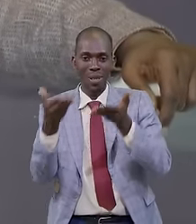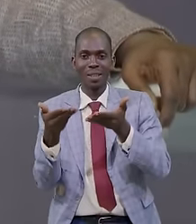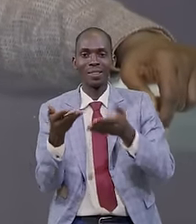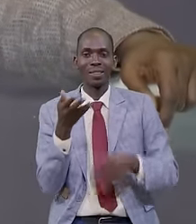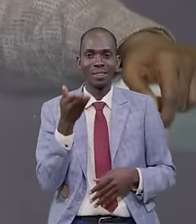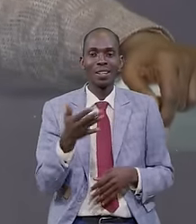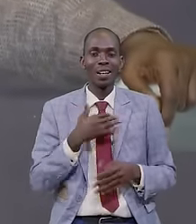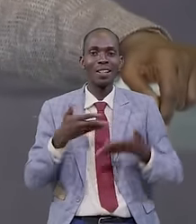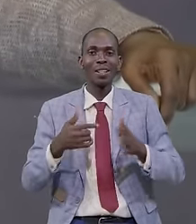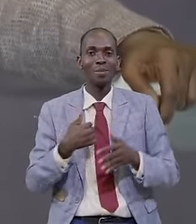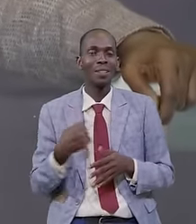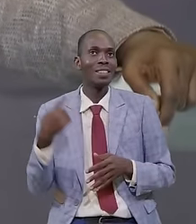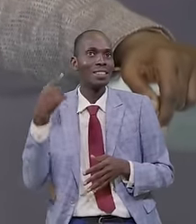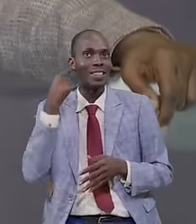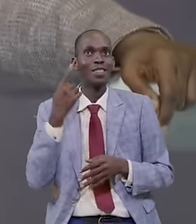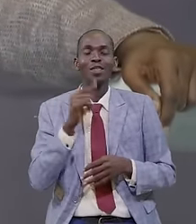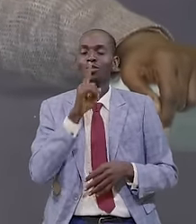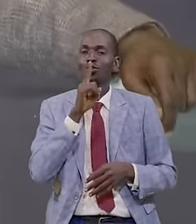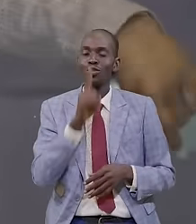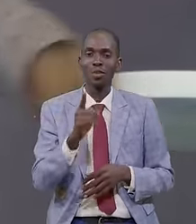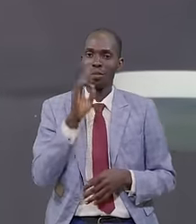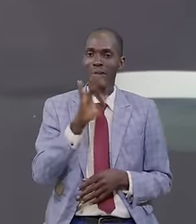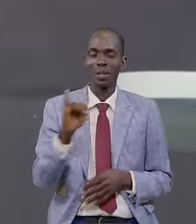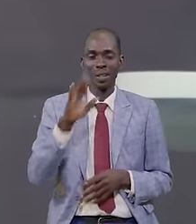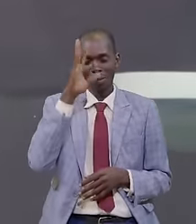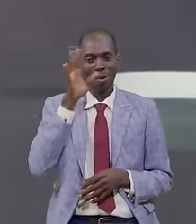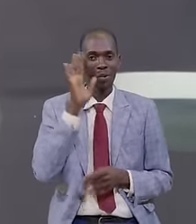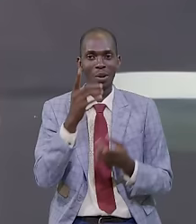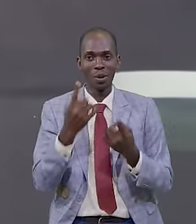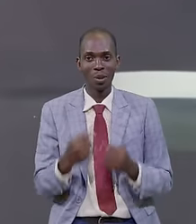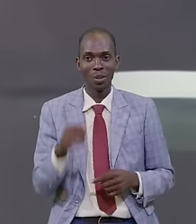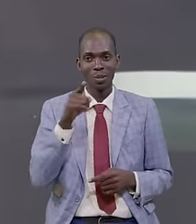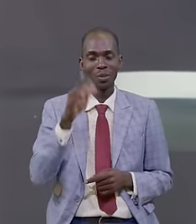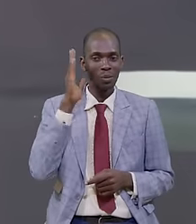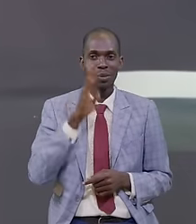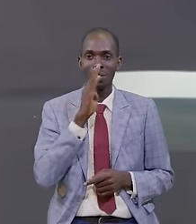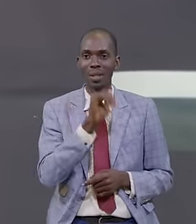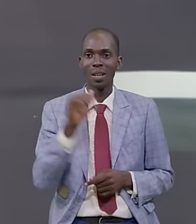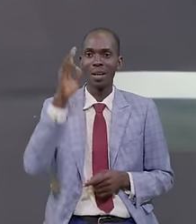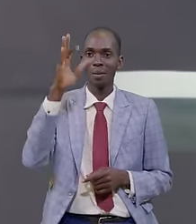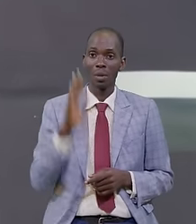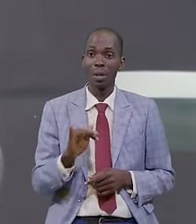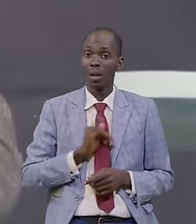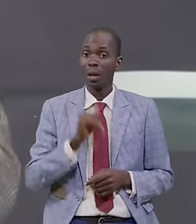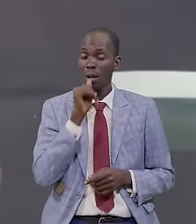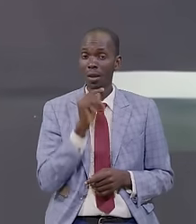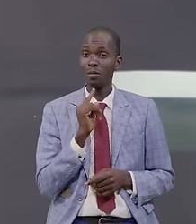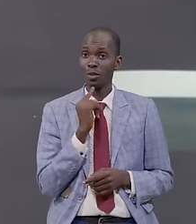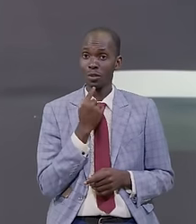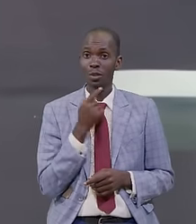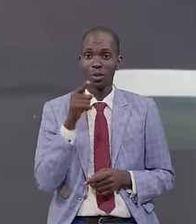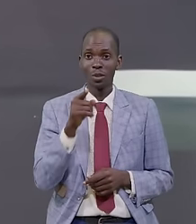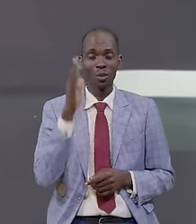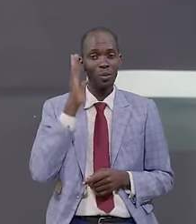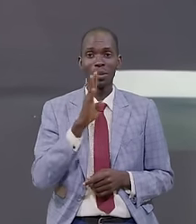original message. And you will come. You'll be a pastor. I'm serious. You'll be a